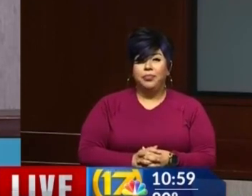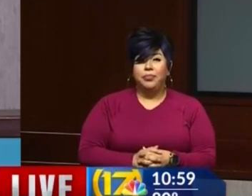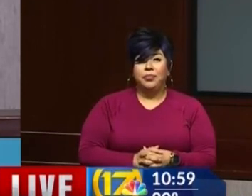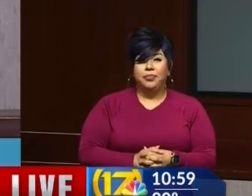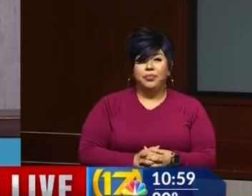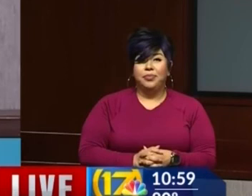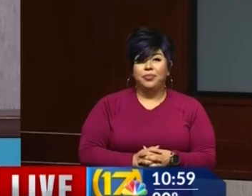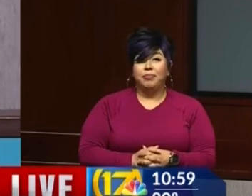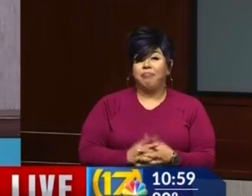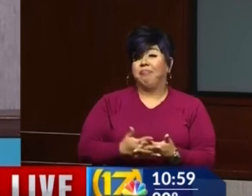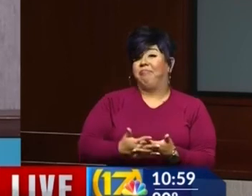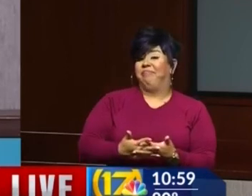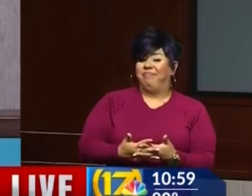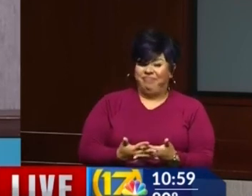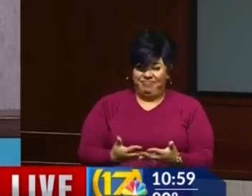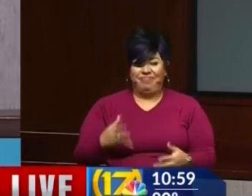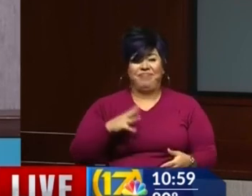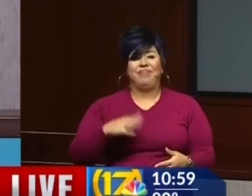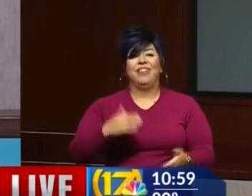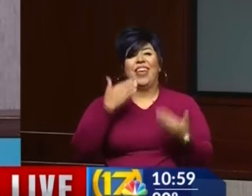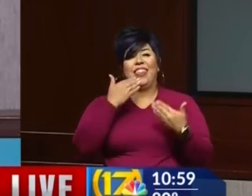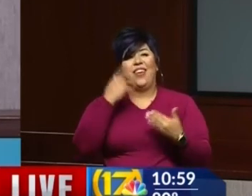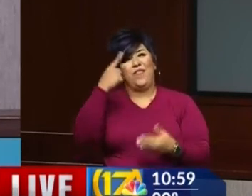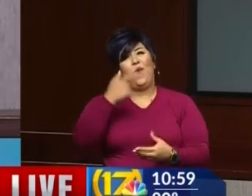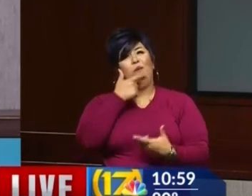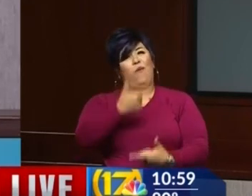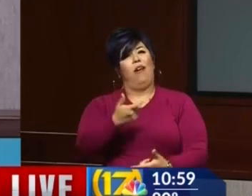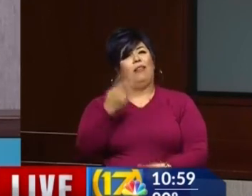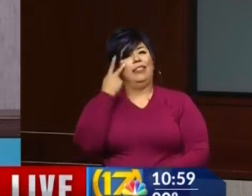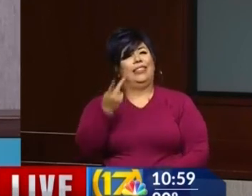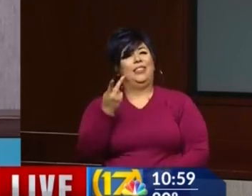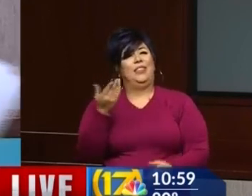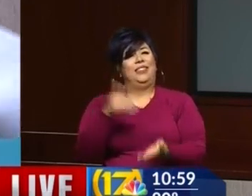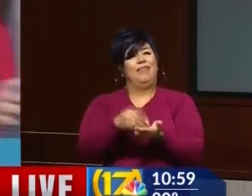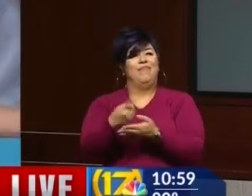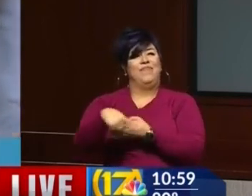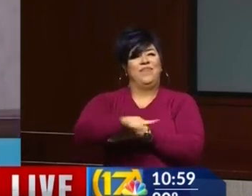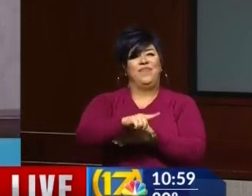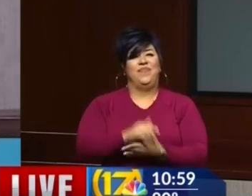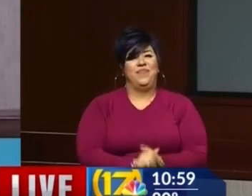in Kern County, specifically talking about the tiers that we fall